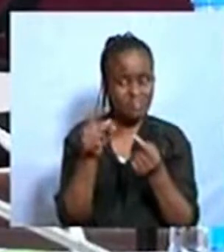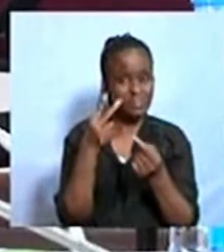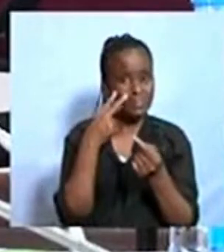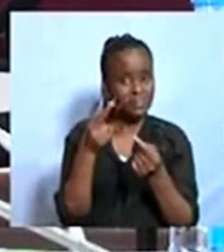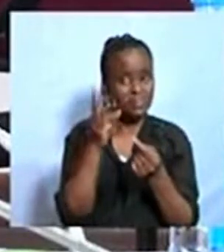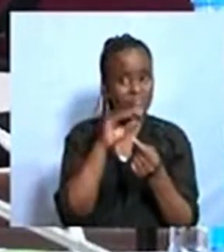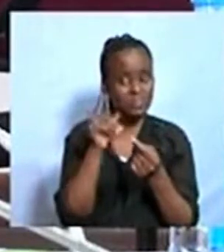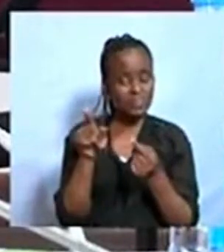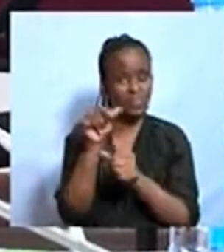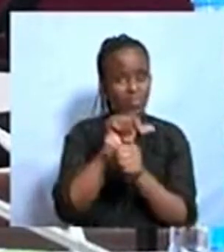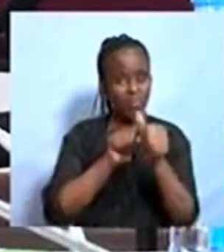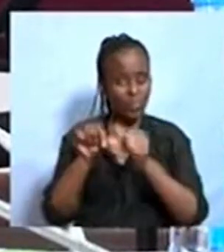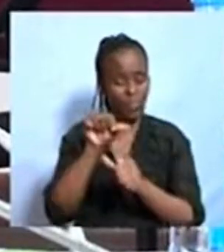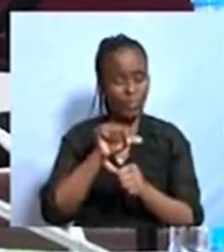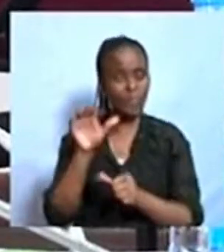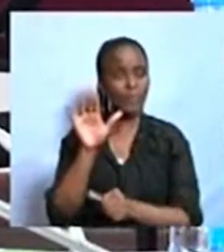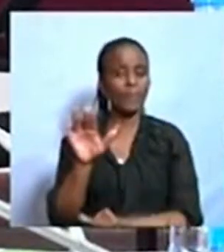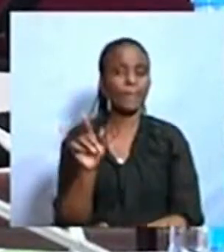seen go around.